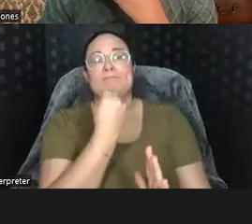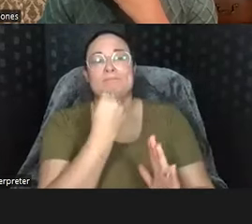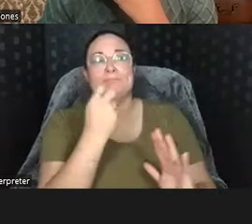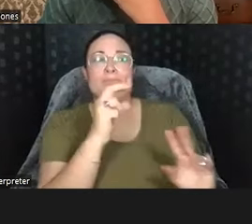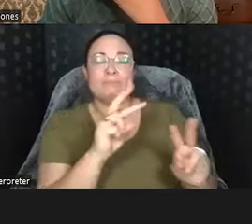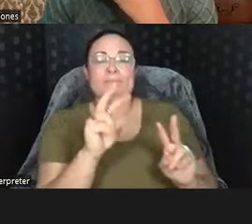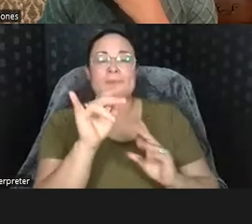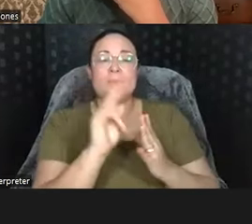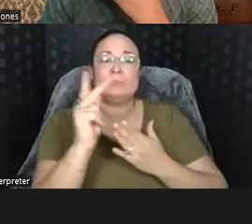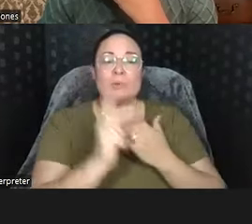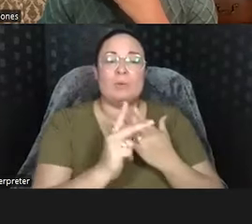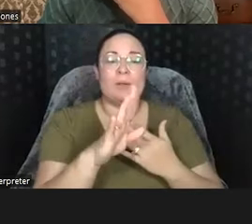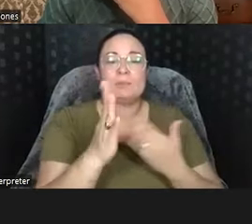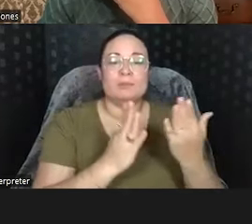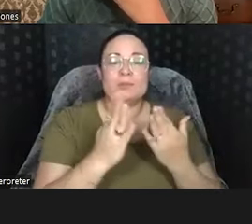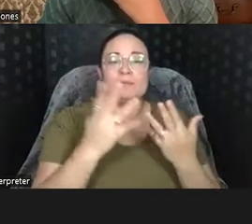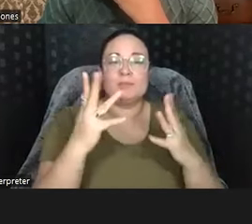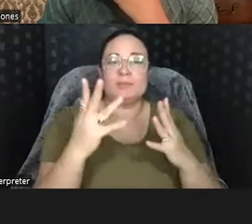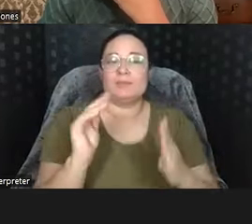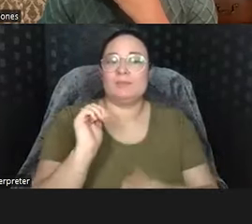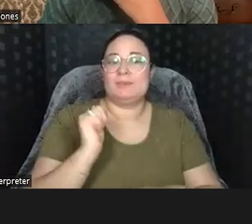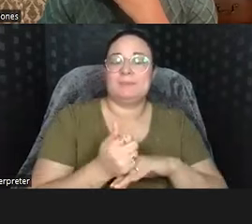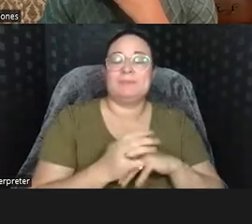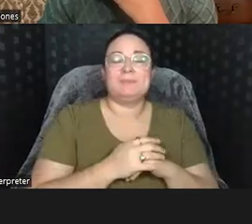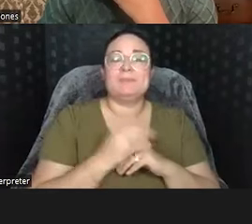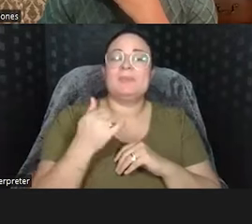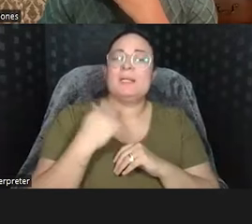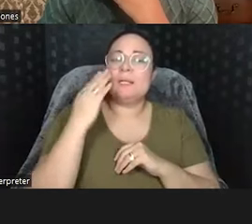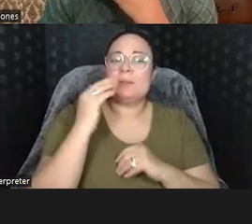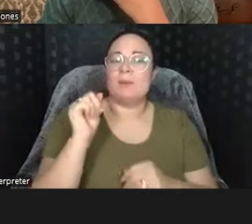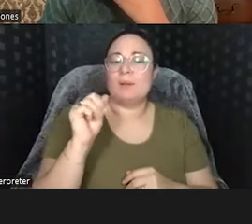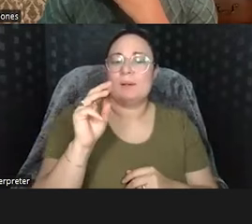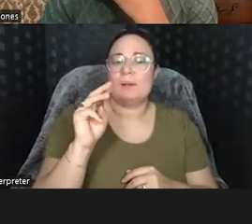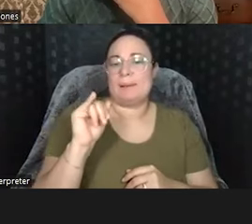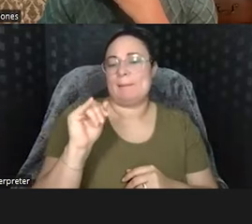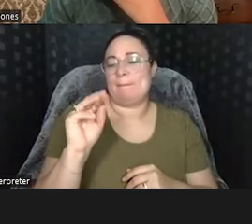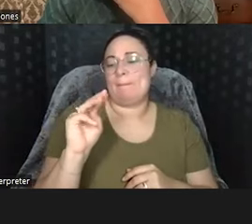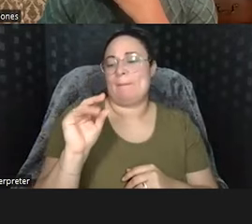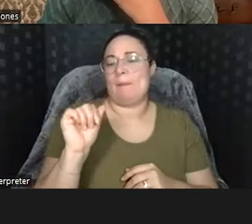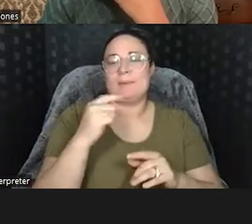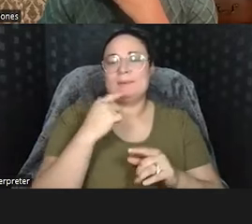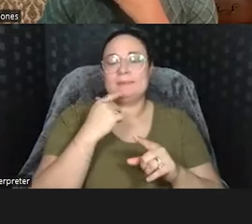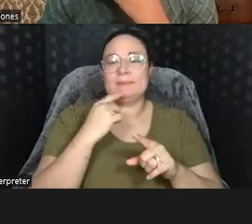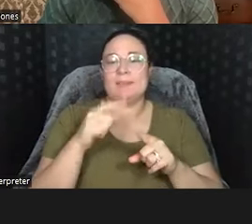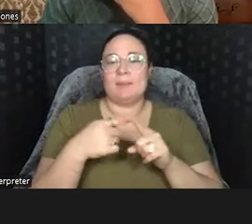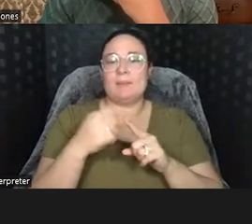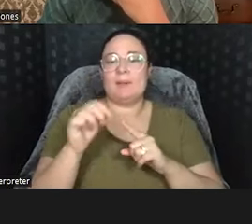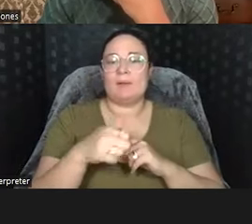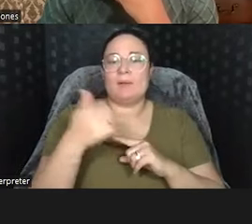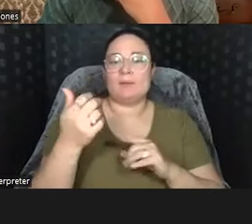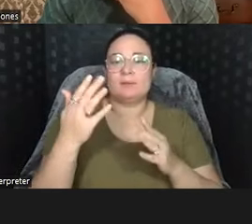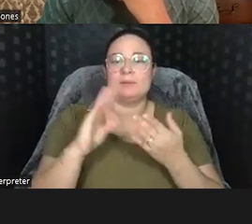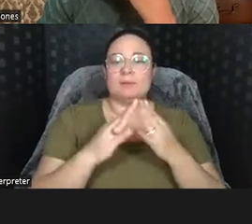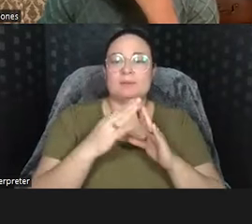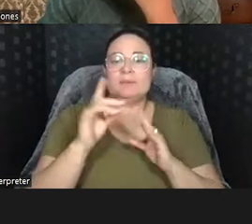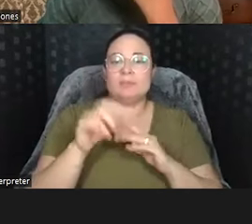some of those programs and services that already exist. And I know Amar spoke a little bit already about, you know, what else the city should be